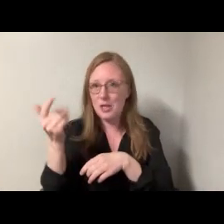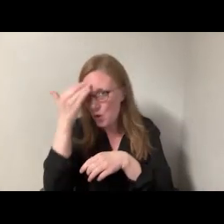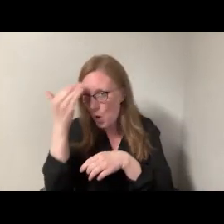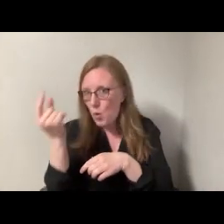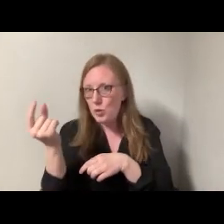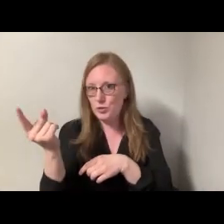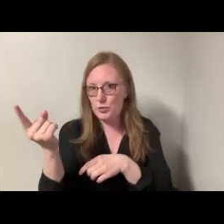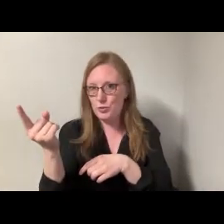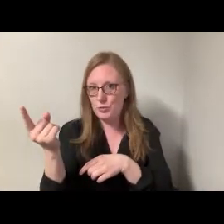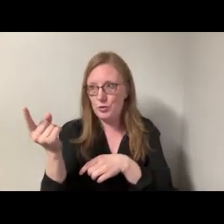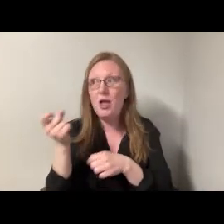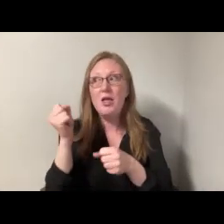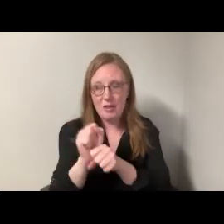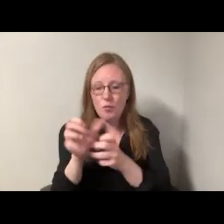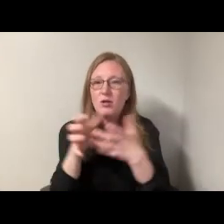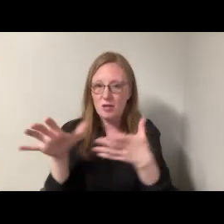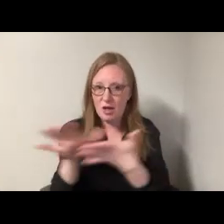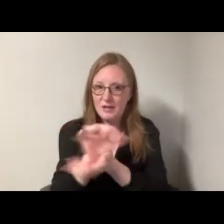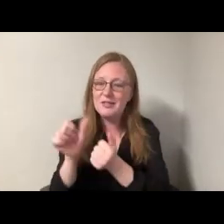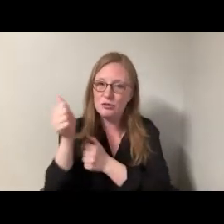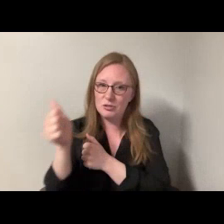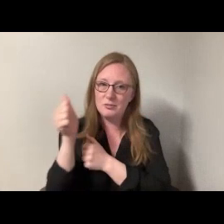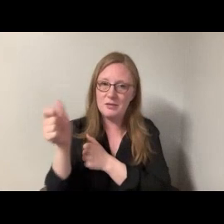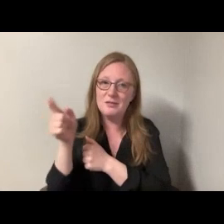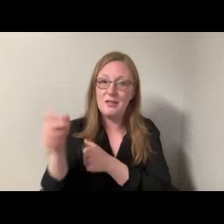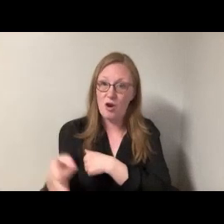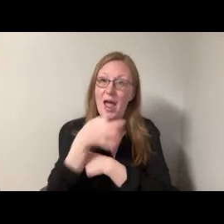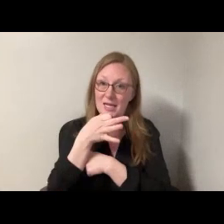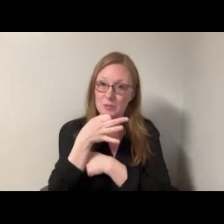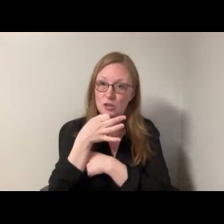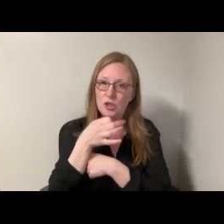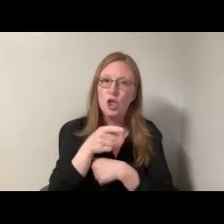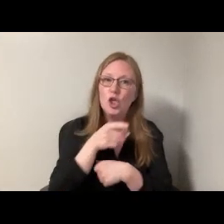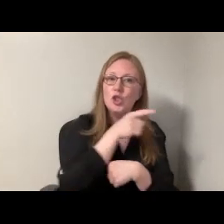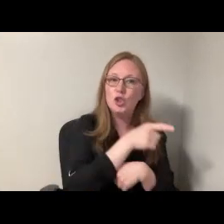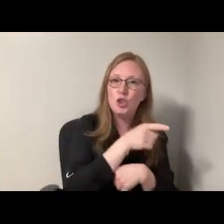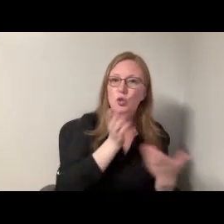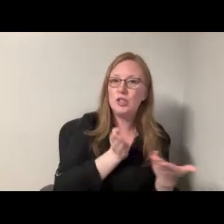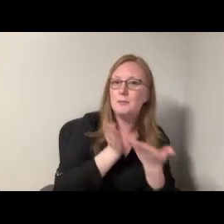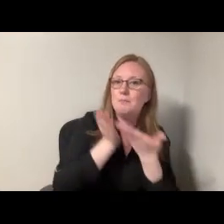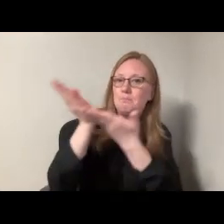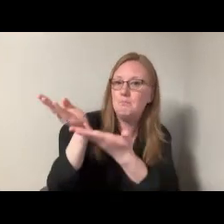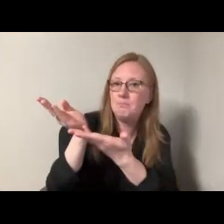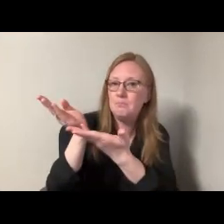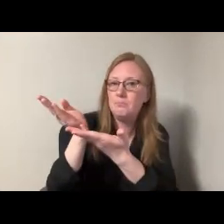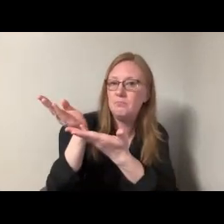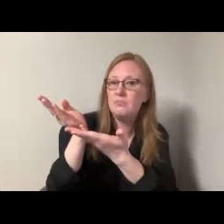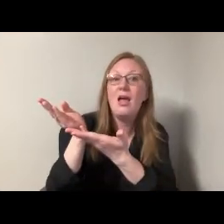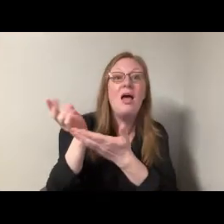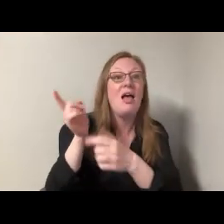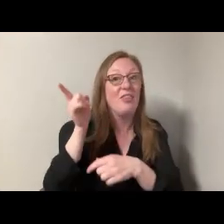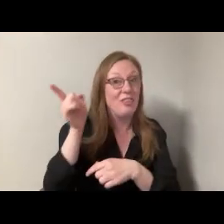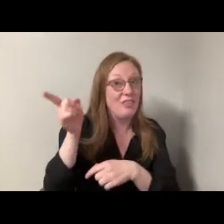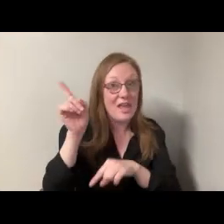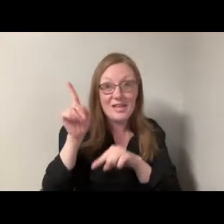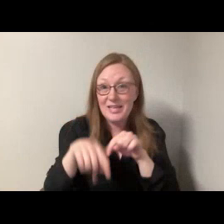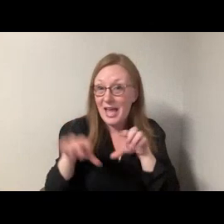They've worked a lot of disasters, and they've got the expertise. But what they cannot act until you, the